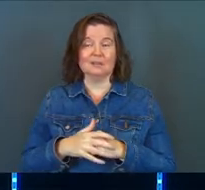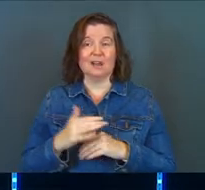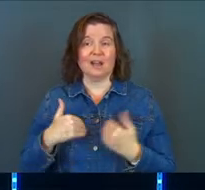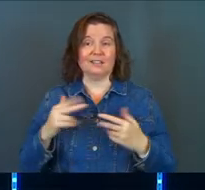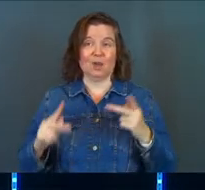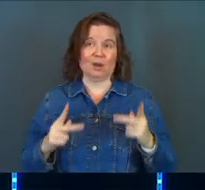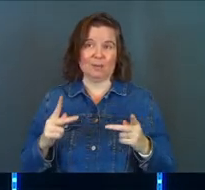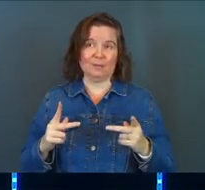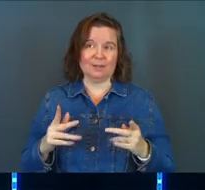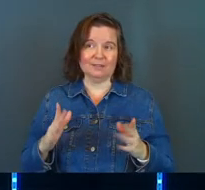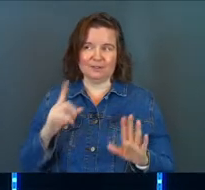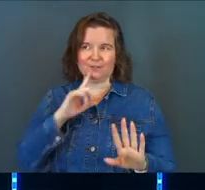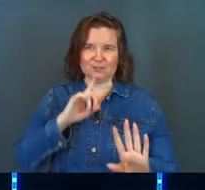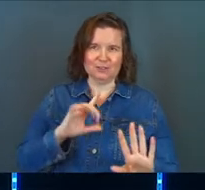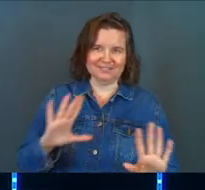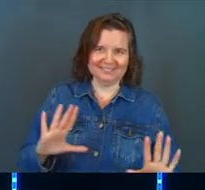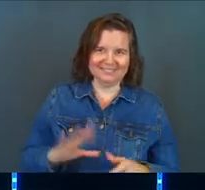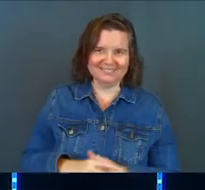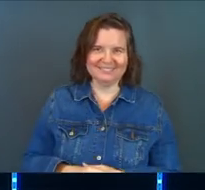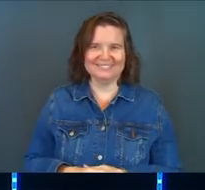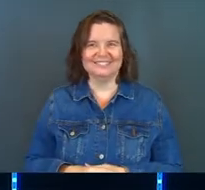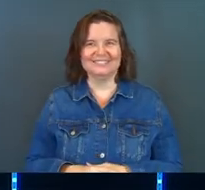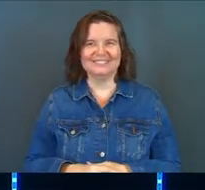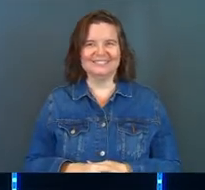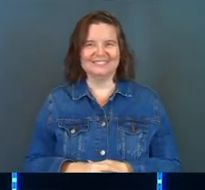Us younger people, for sure.